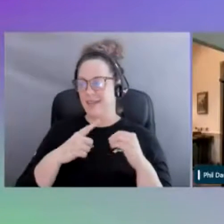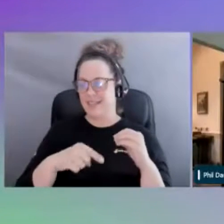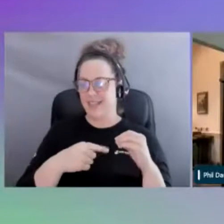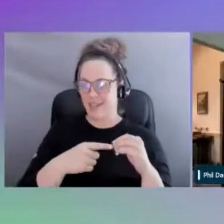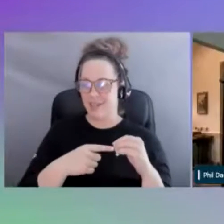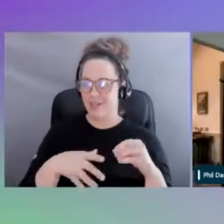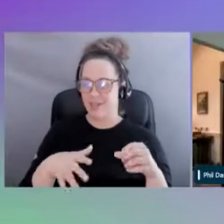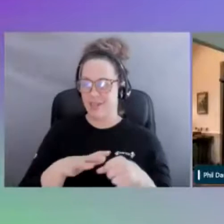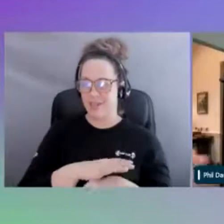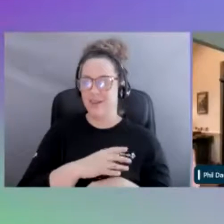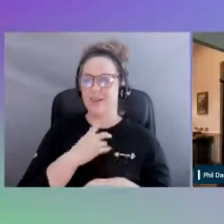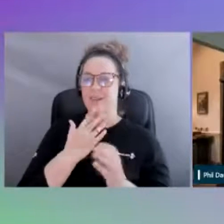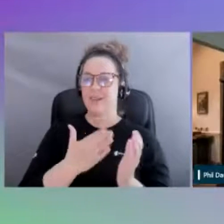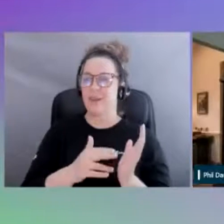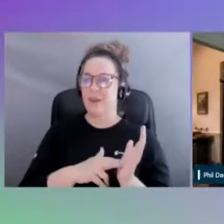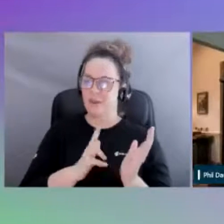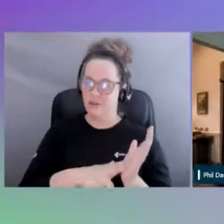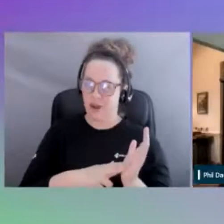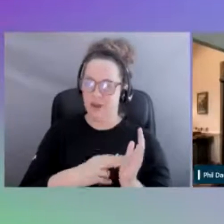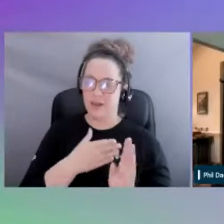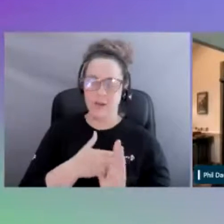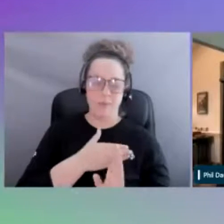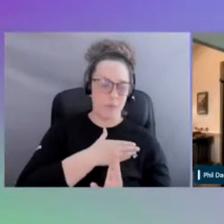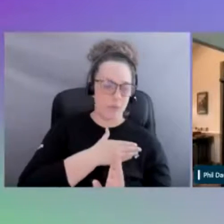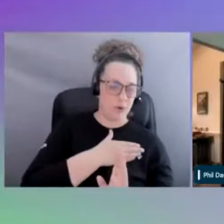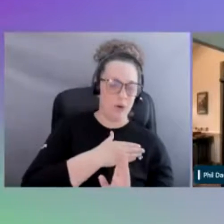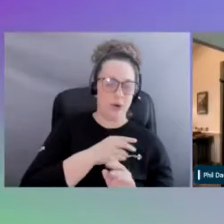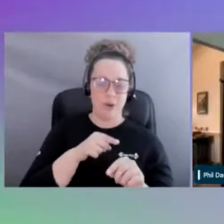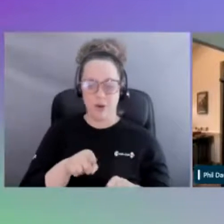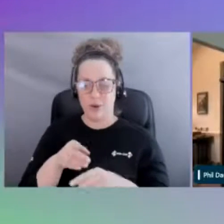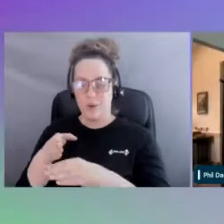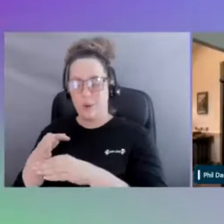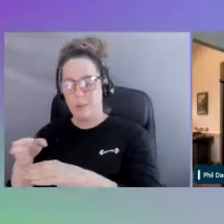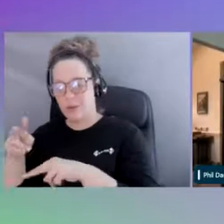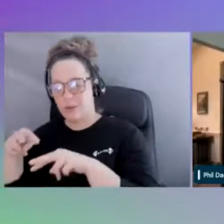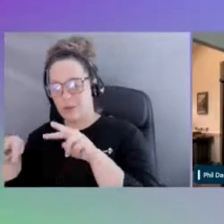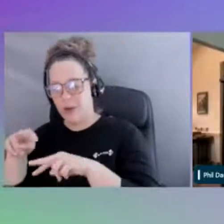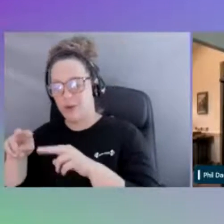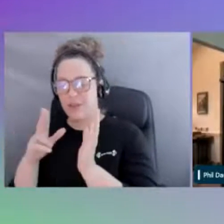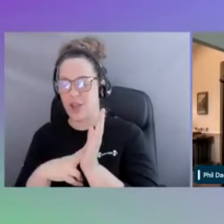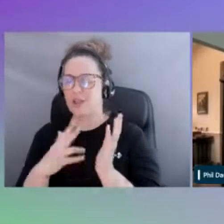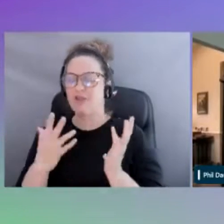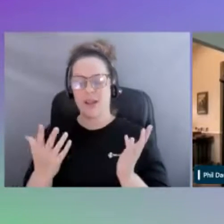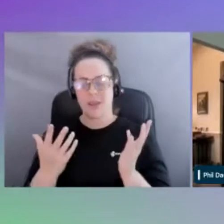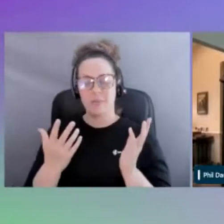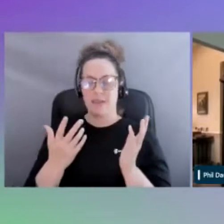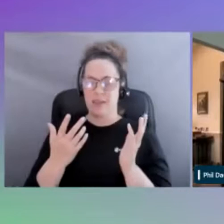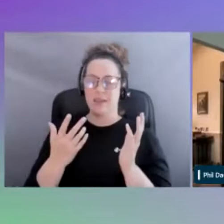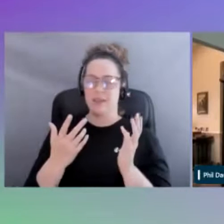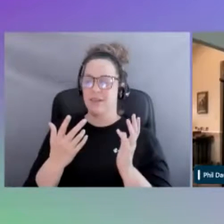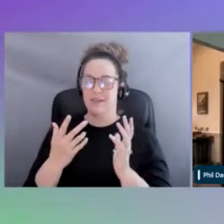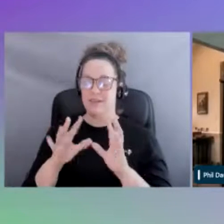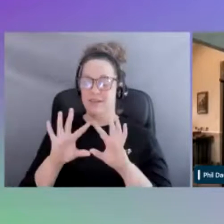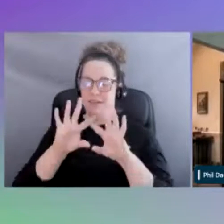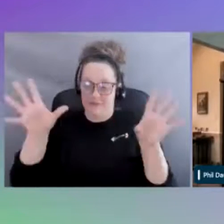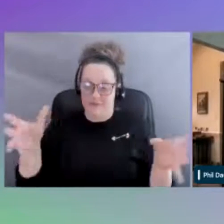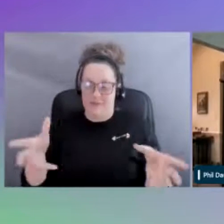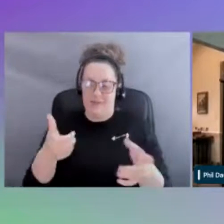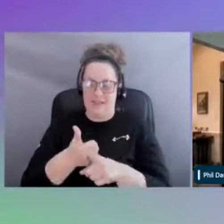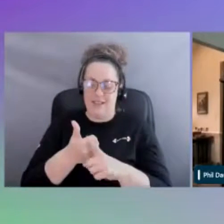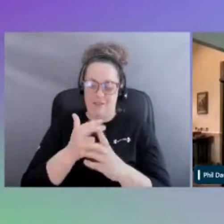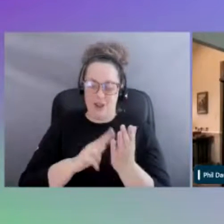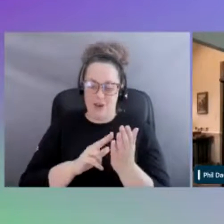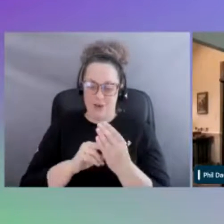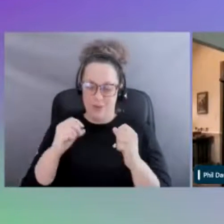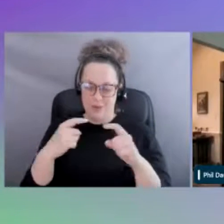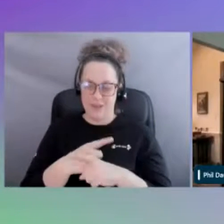yeah, pre-contract, contract, post monitoring of the contract. Yeah, and I mean, it's such a shame, and it's not